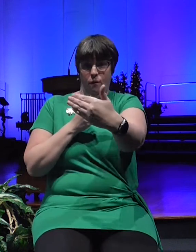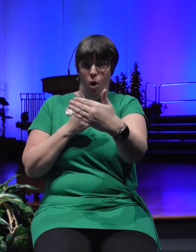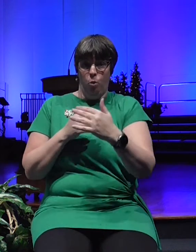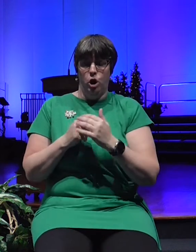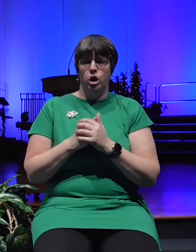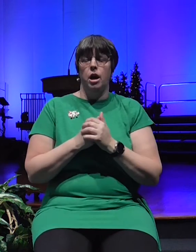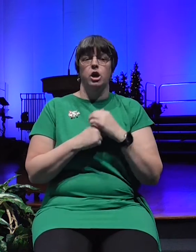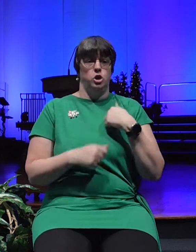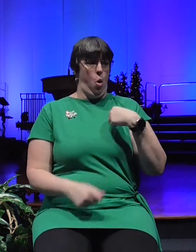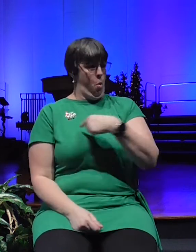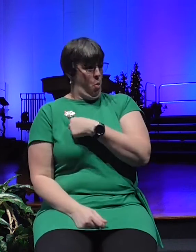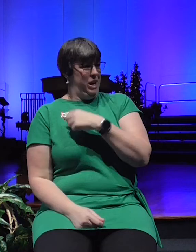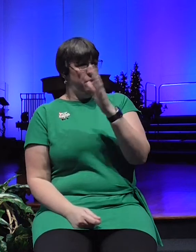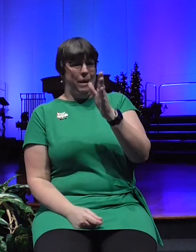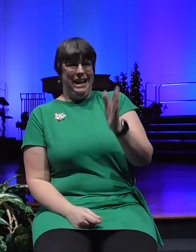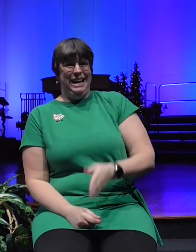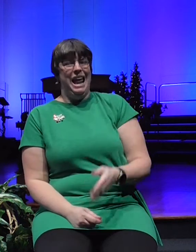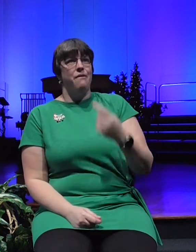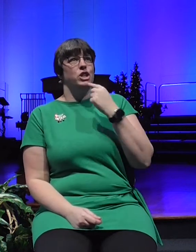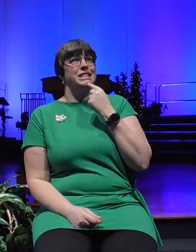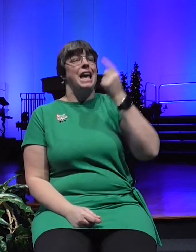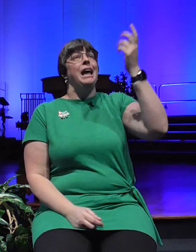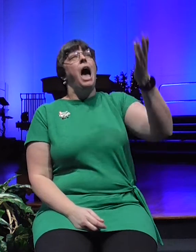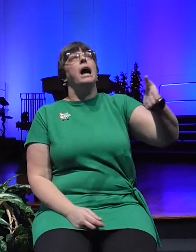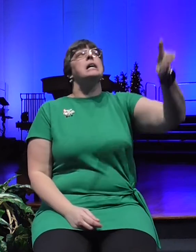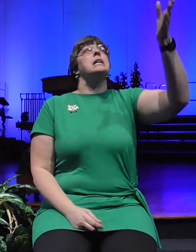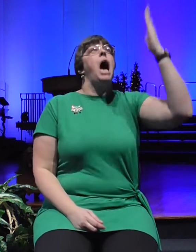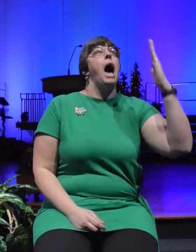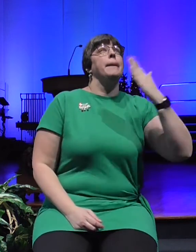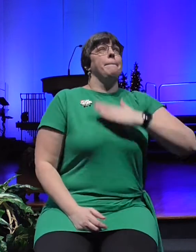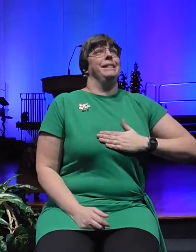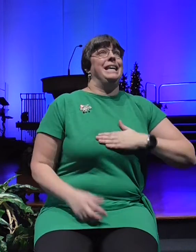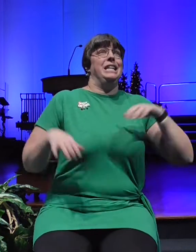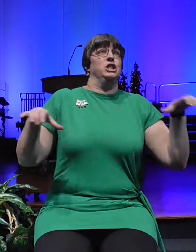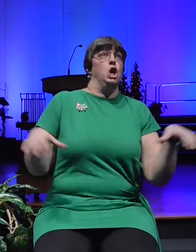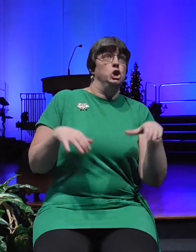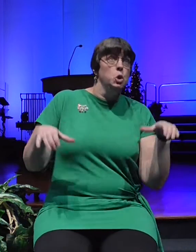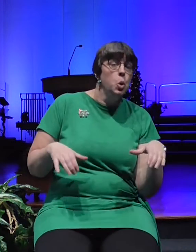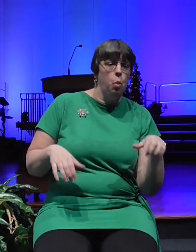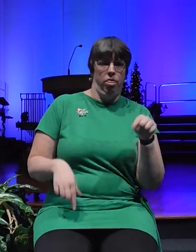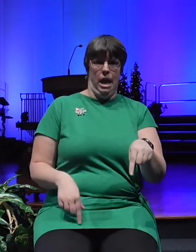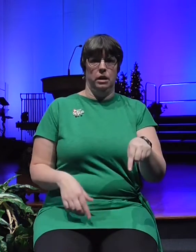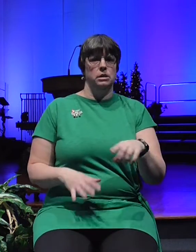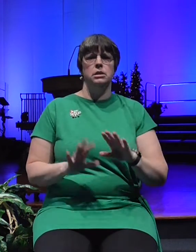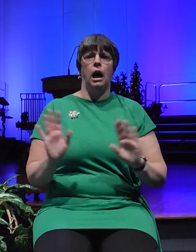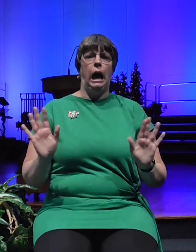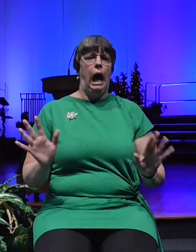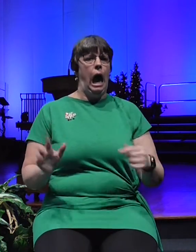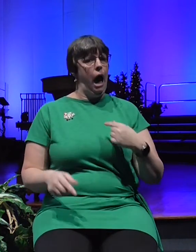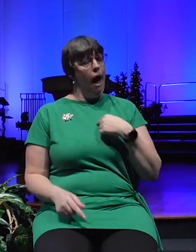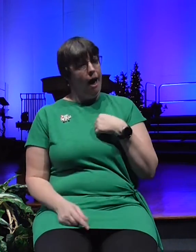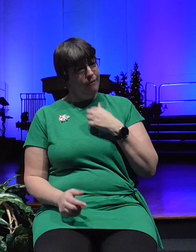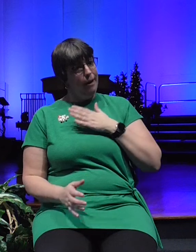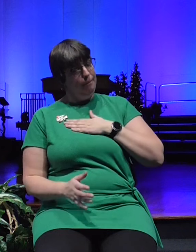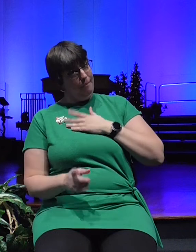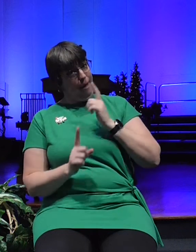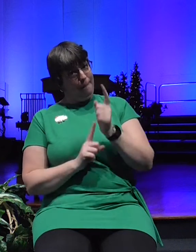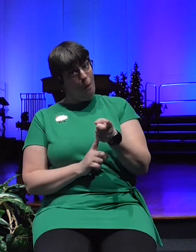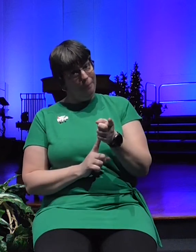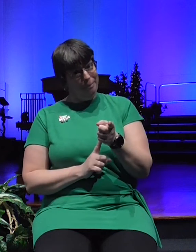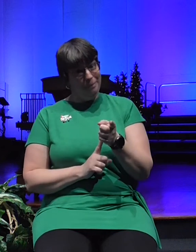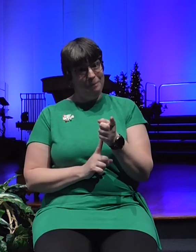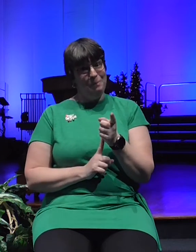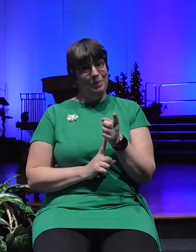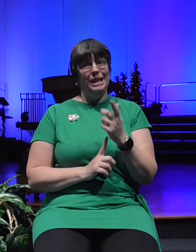never necessarily go, God, please do this, I certainly have had my moments, even